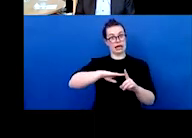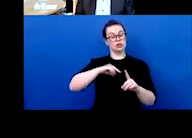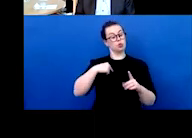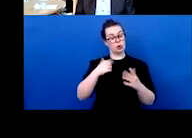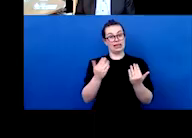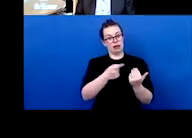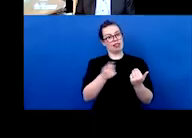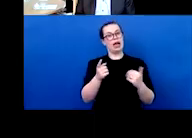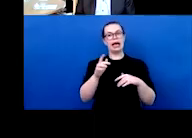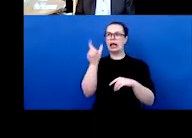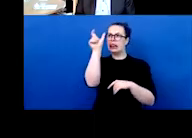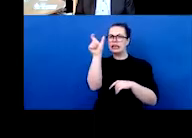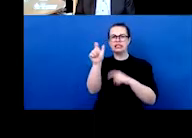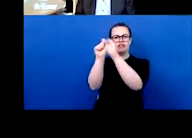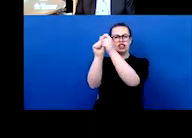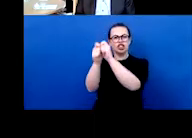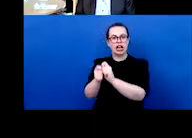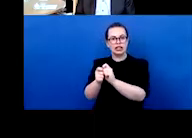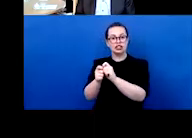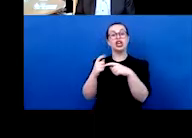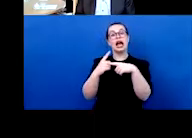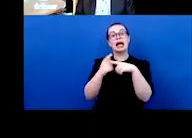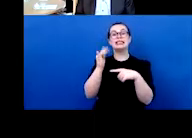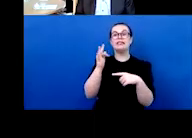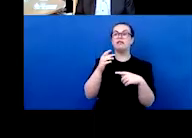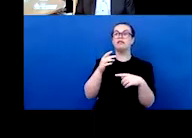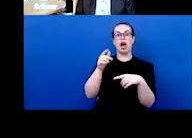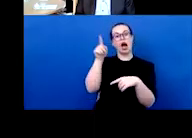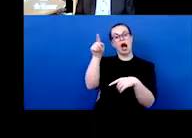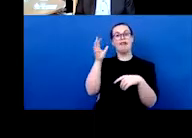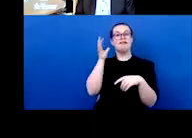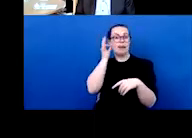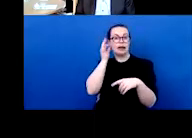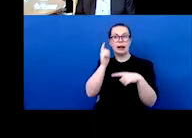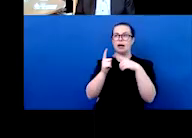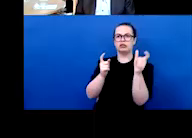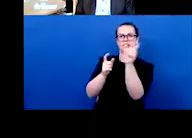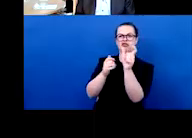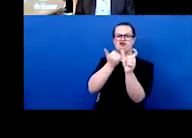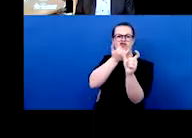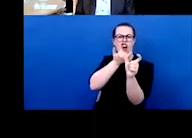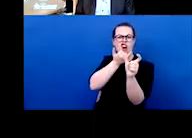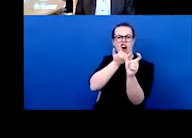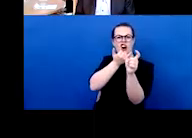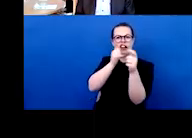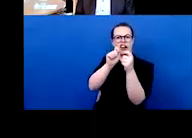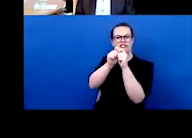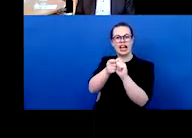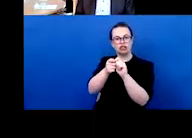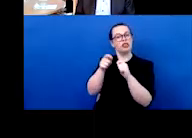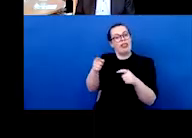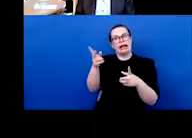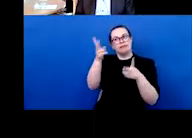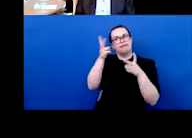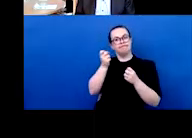incongruencies and to morphological agreement errors. And that's what we found. So for lexical semantic incongruencies,